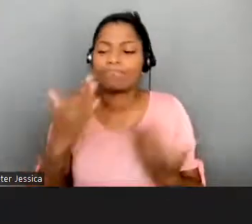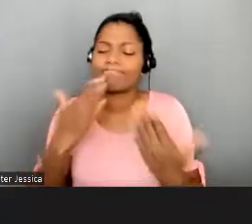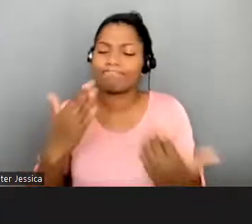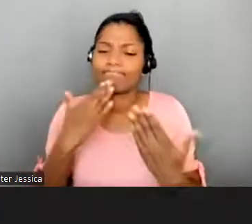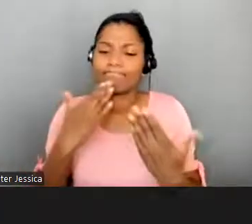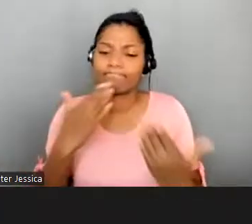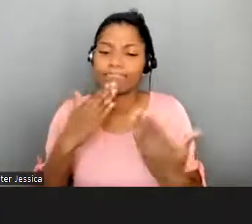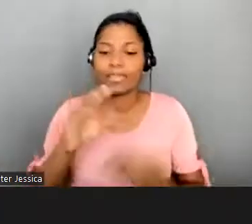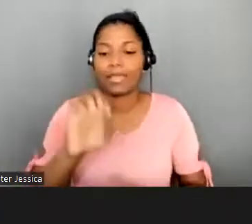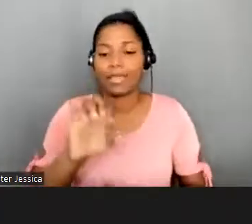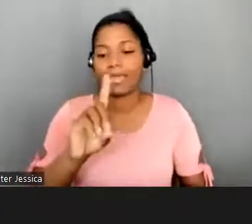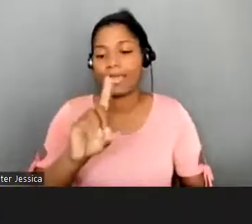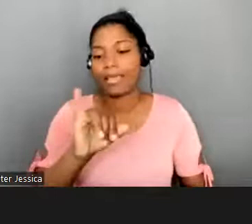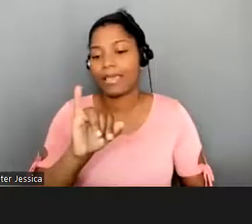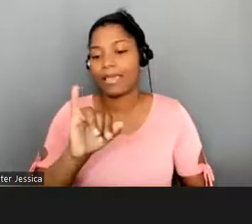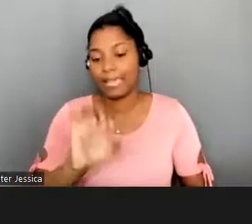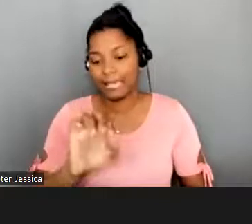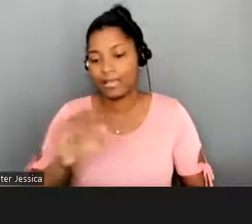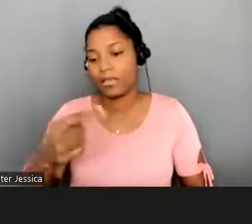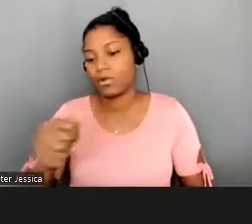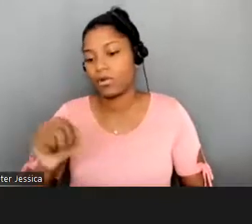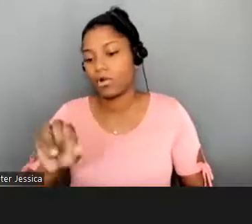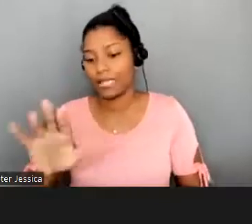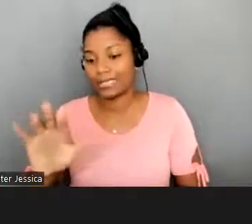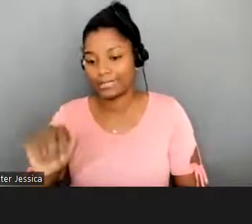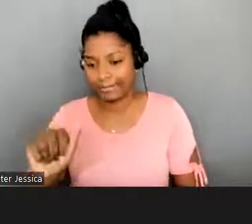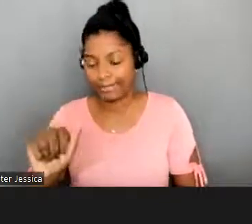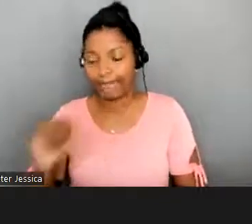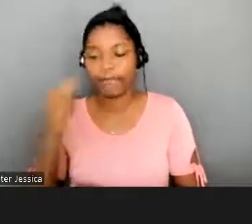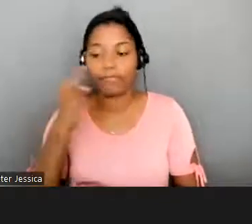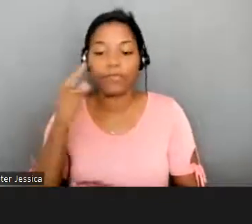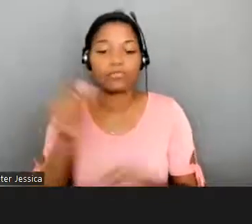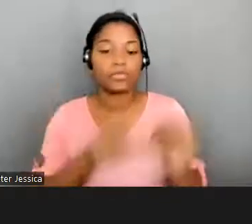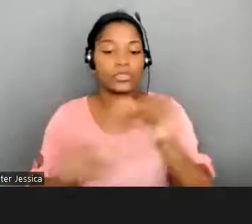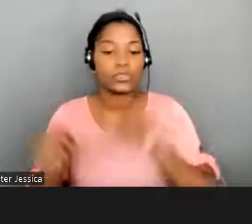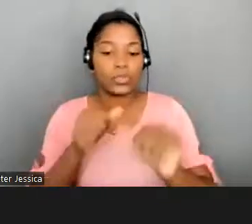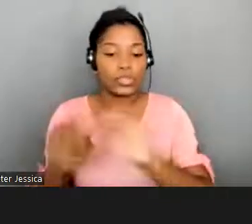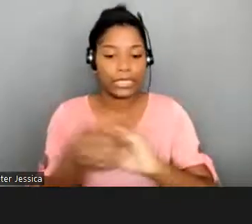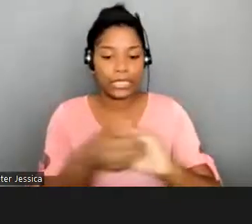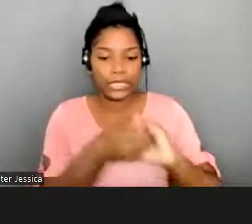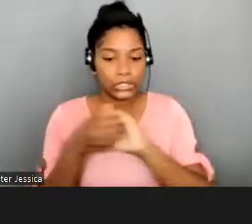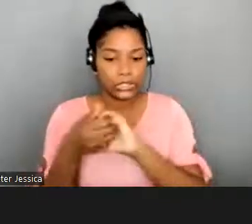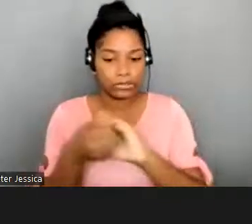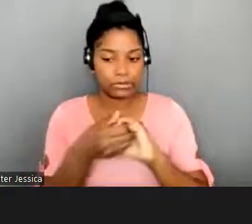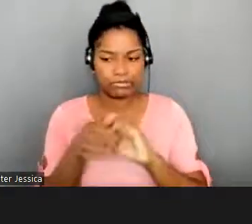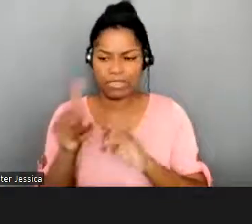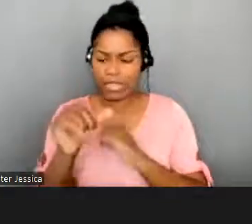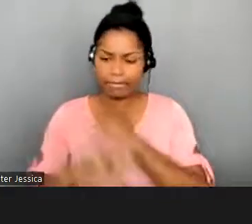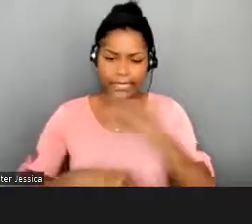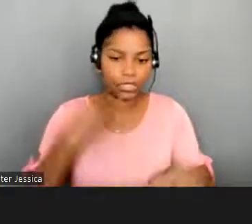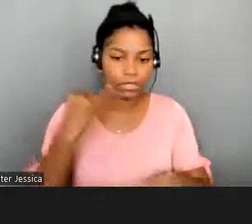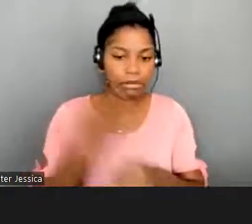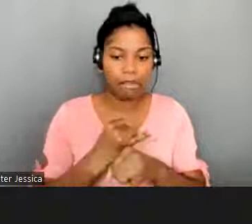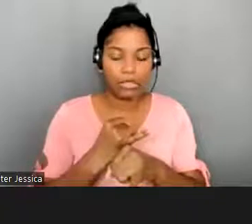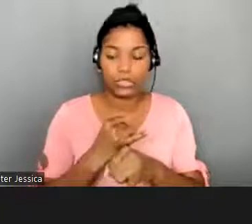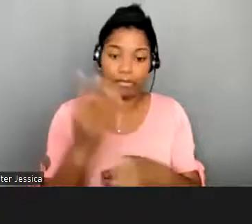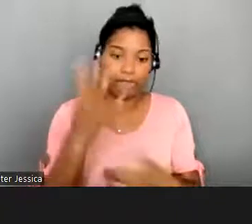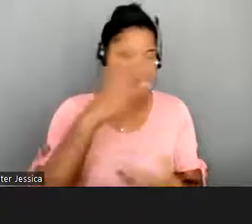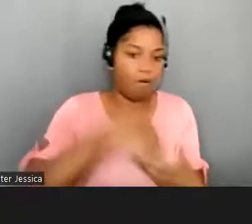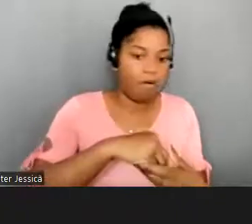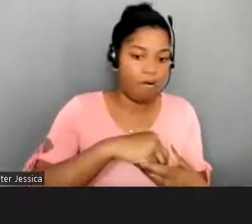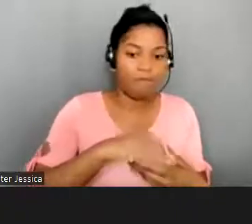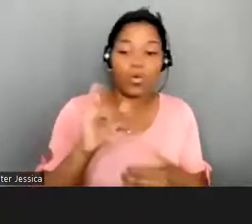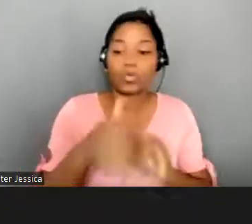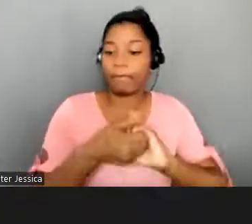to Eddie Garcia and the National Foundation for Social Connections for their international and national leadership and partnership on